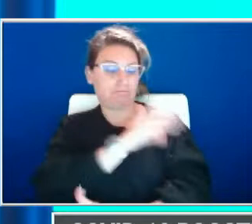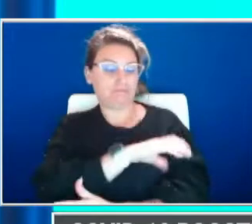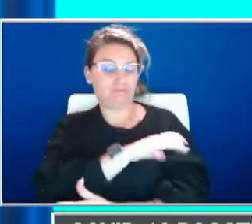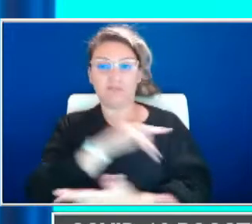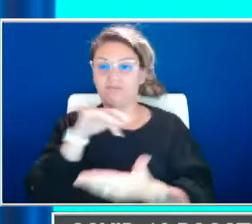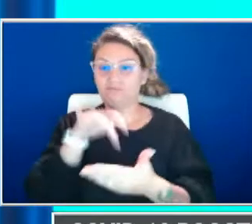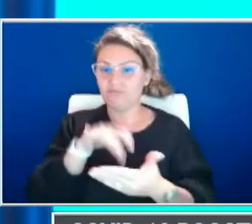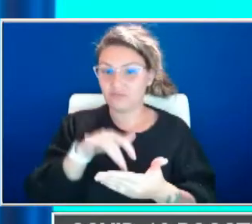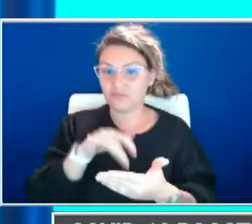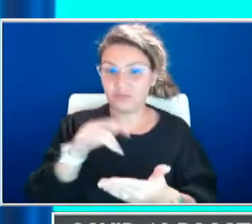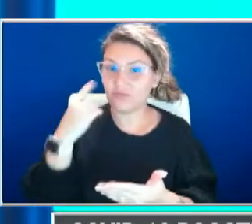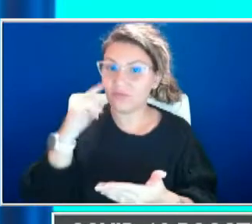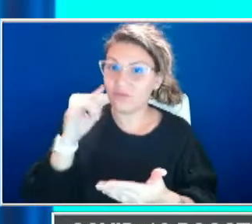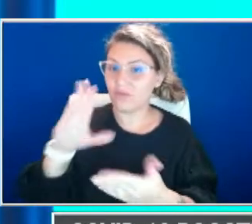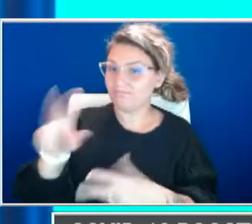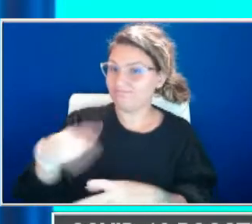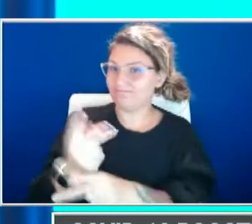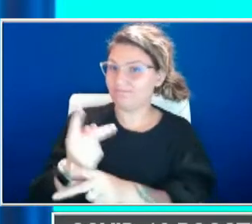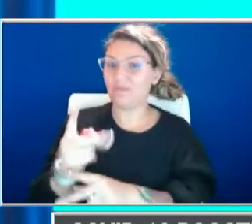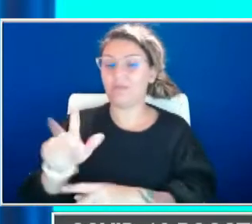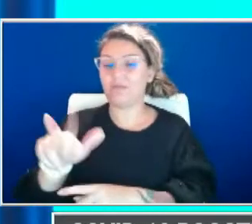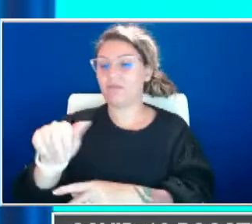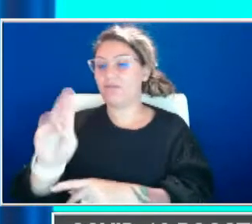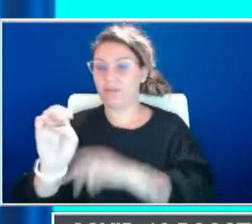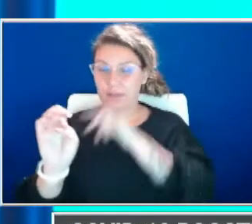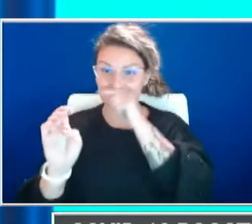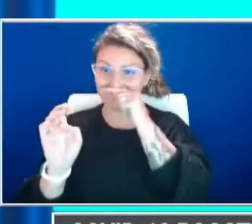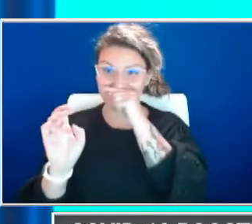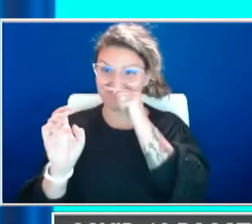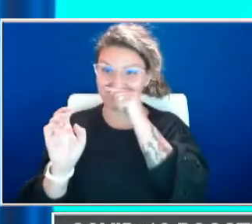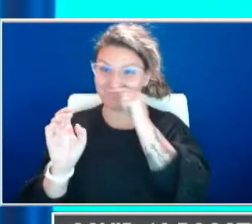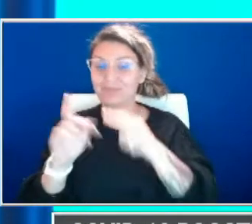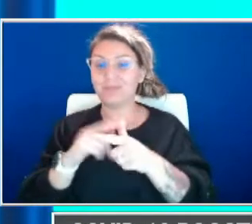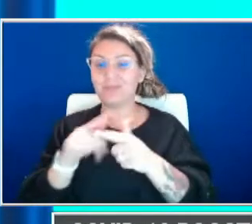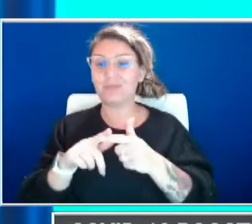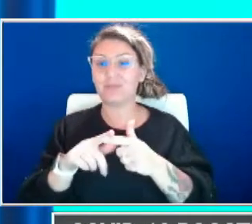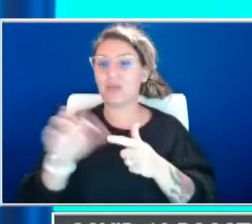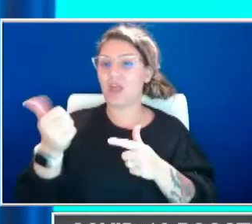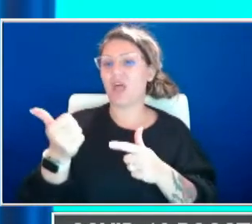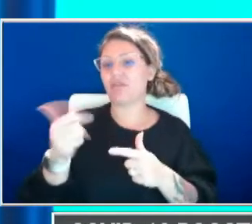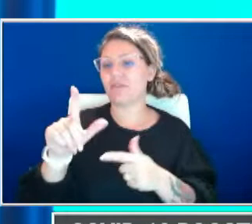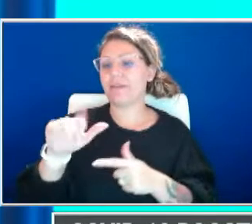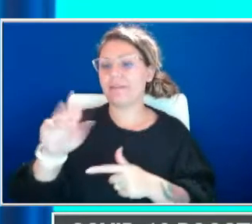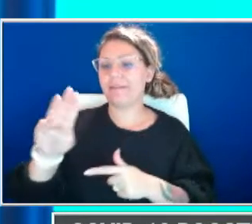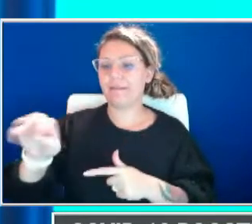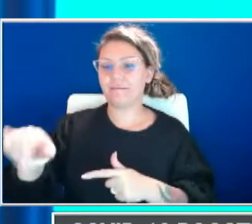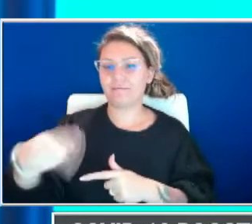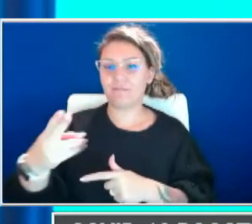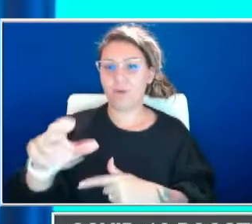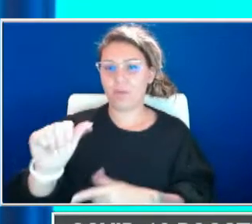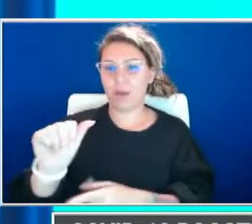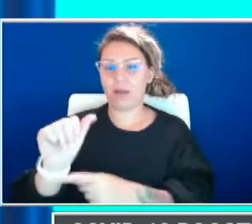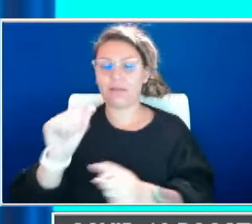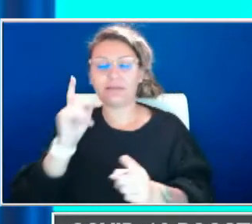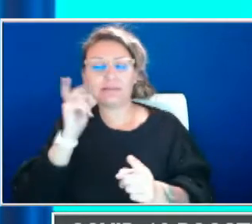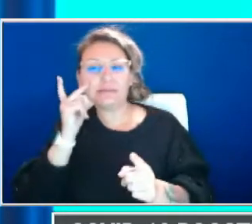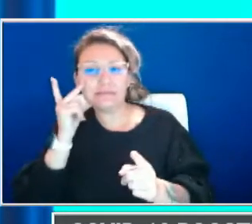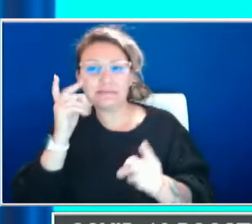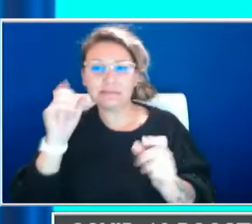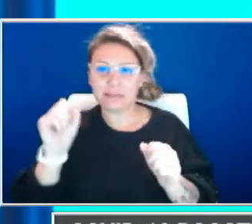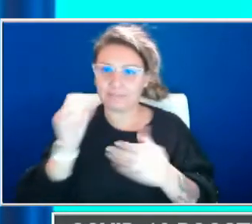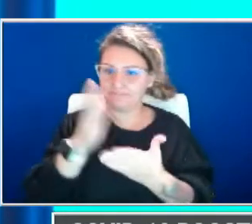lymphoma, which Vince had, and in other lymphomas, try to see if we can get this up front, see if,